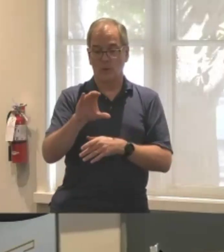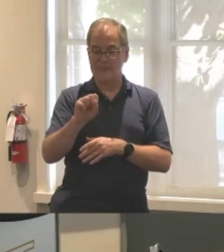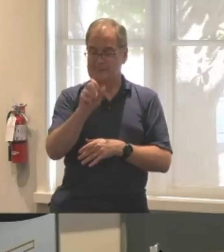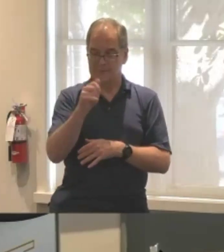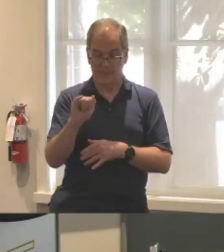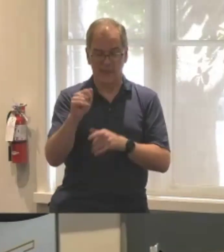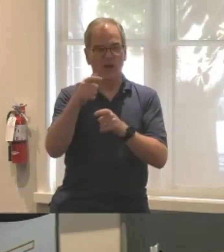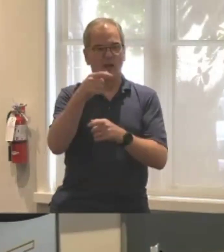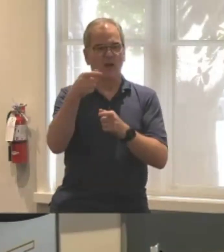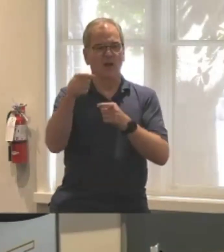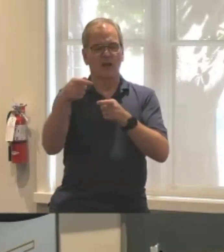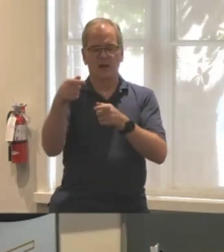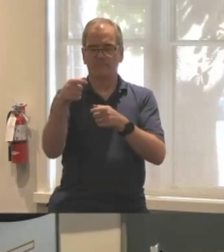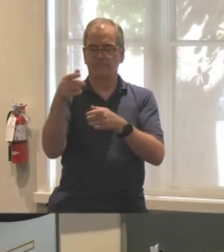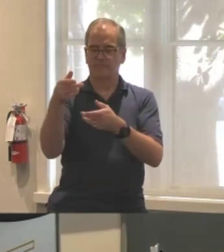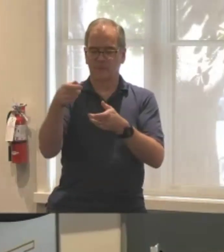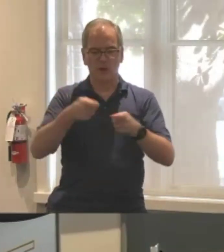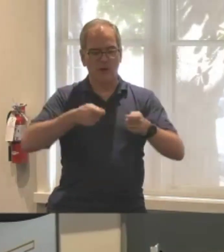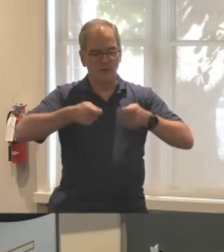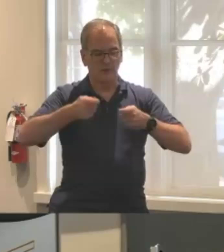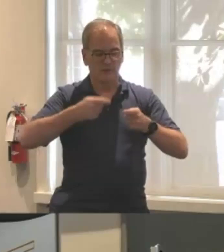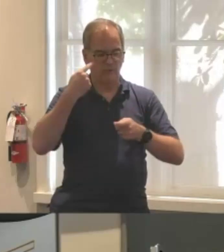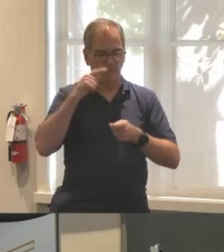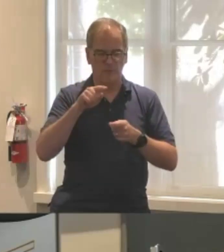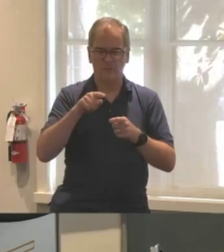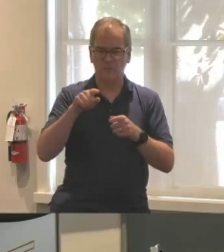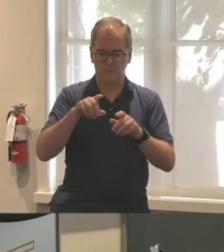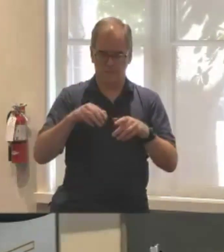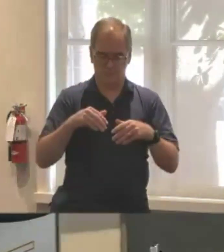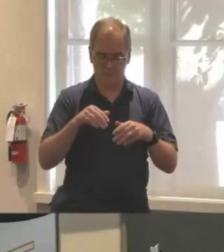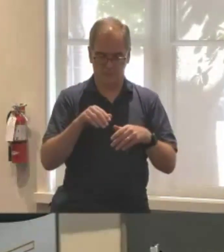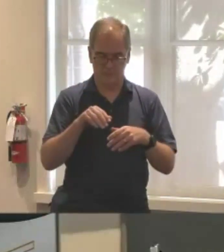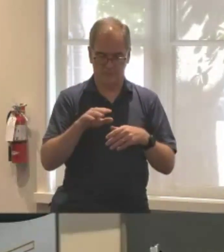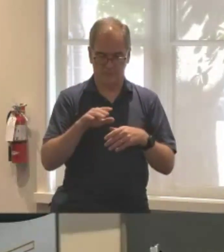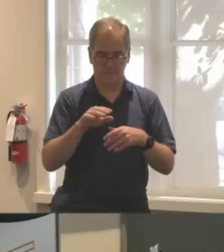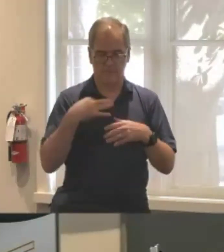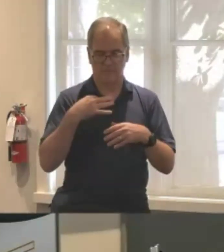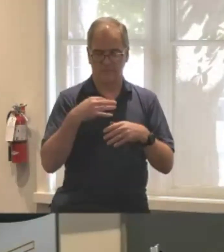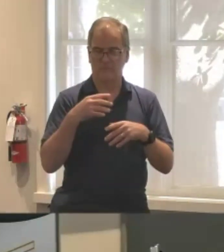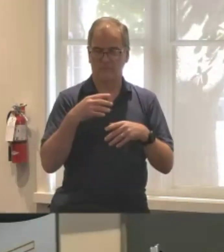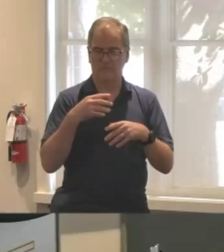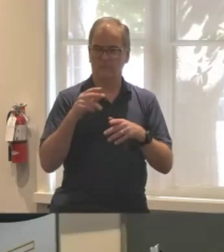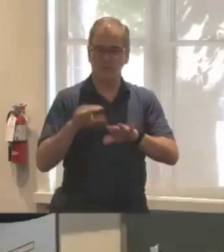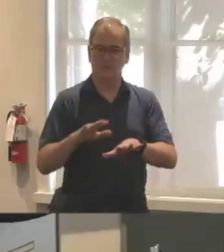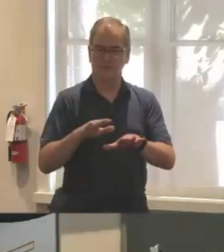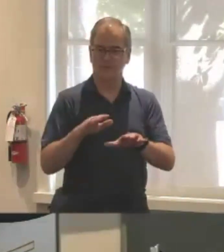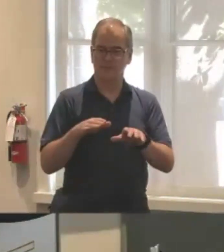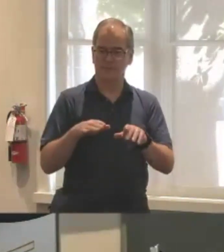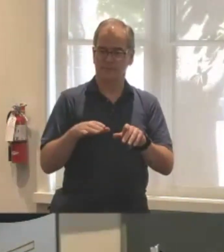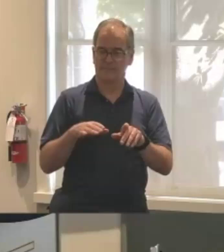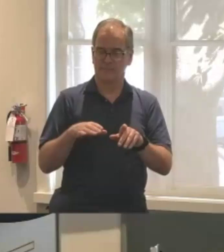Benefit Organizations project, coordinating the steering committee, outreach strategies, and stakeholder communications.